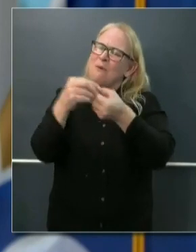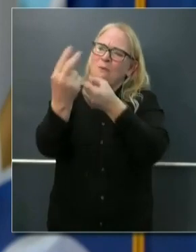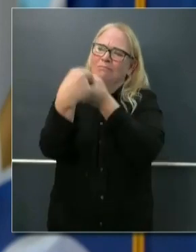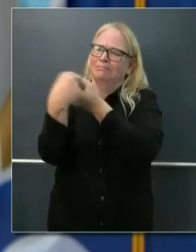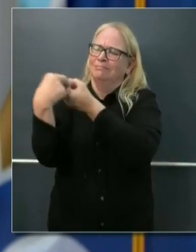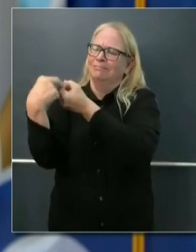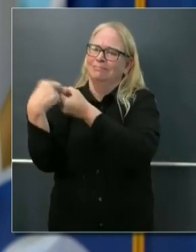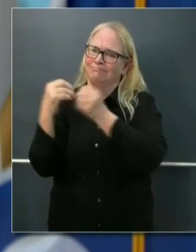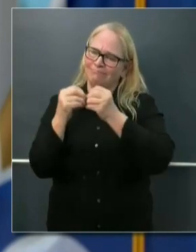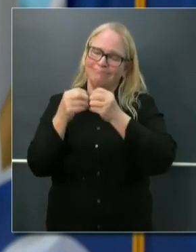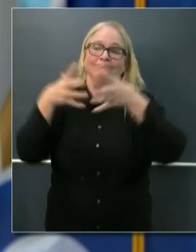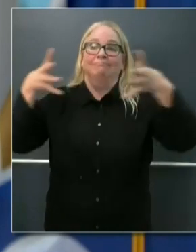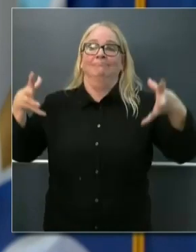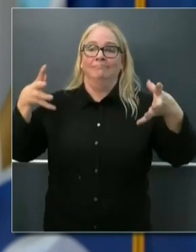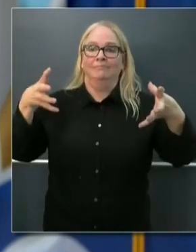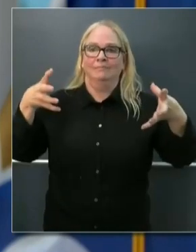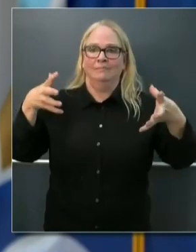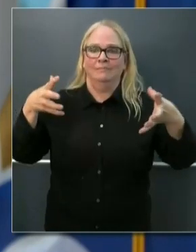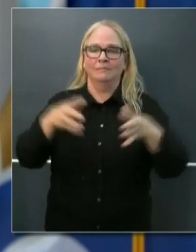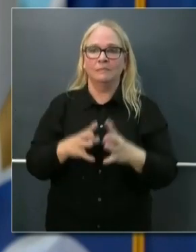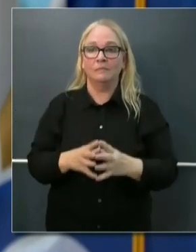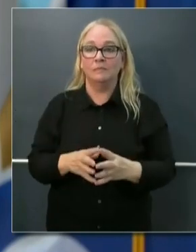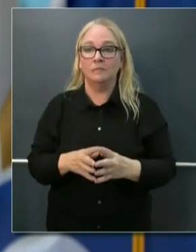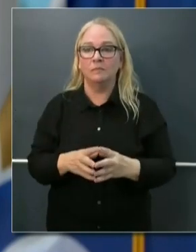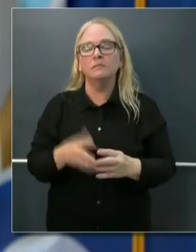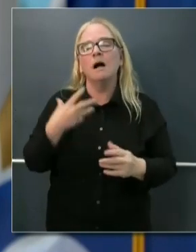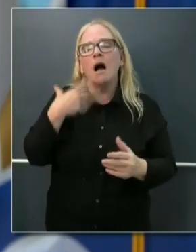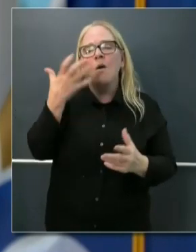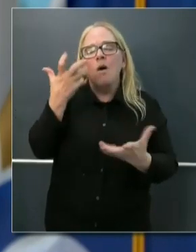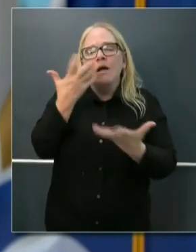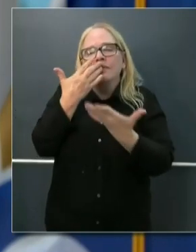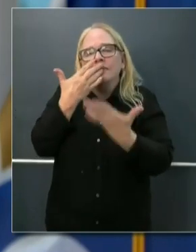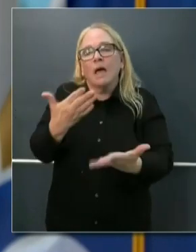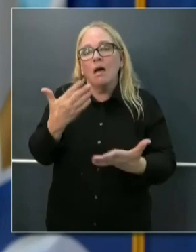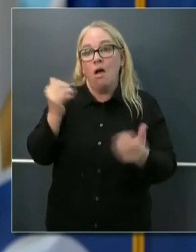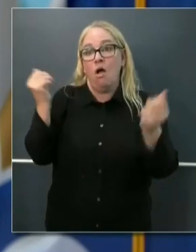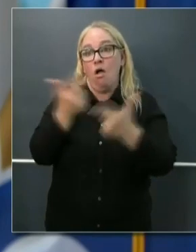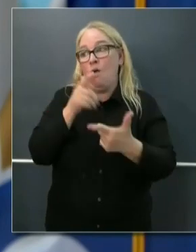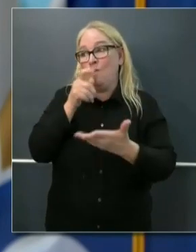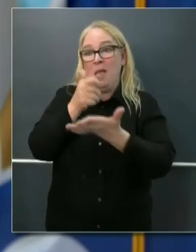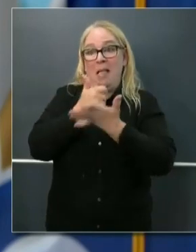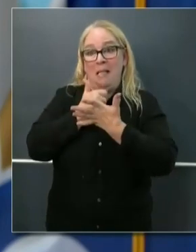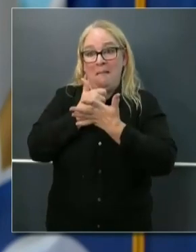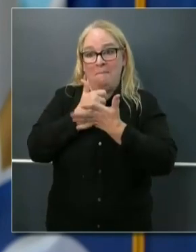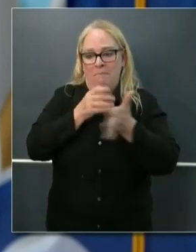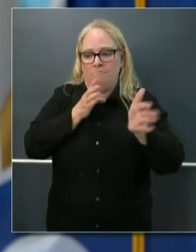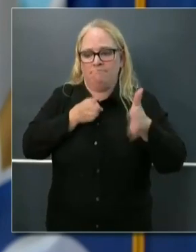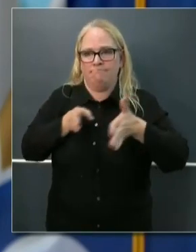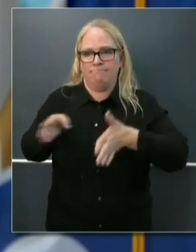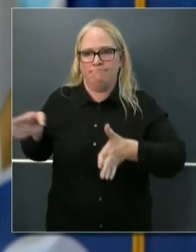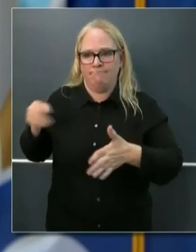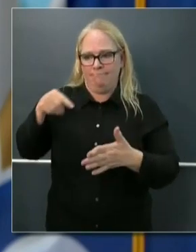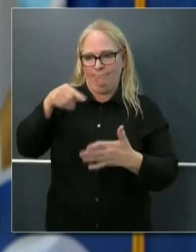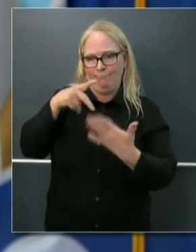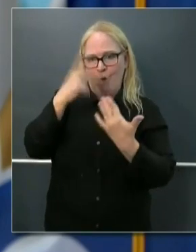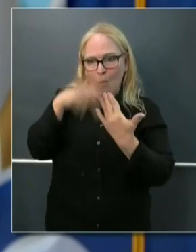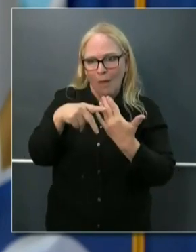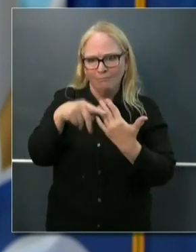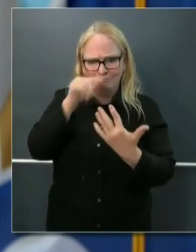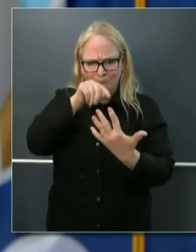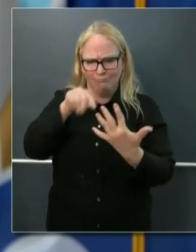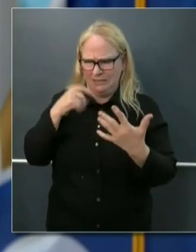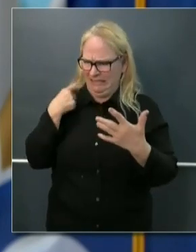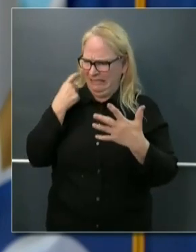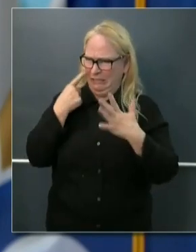will turn it over to questions. Also just want to thank everybody that helped organize a program we announced, it seems a